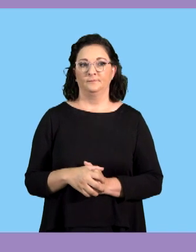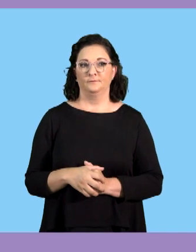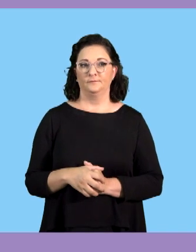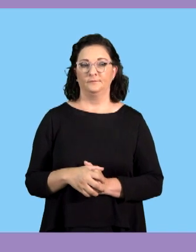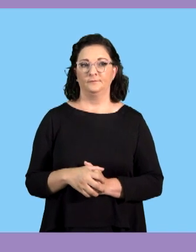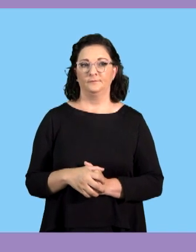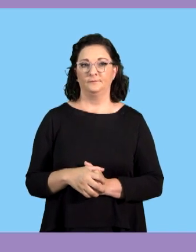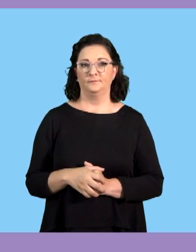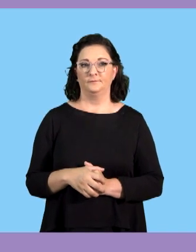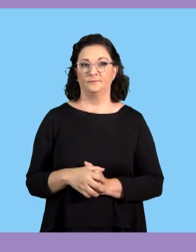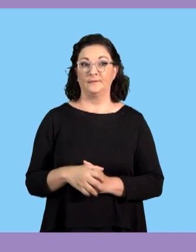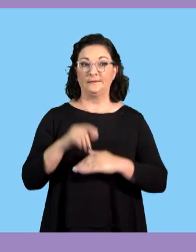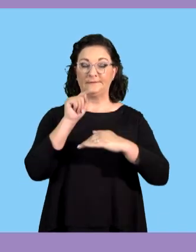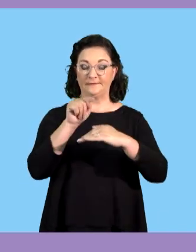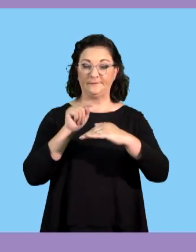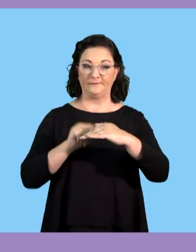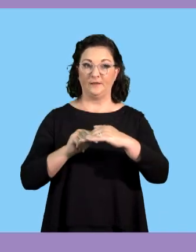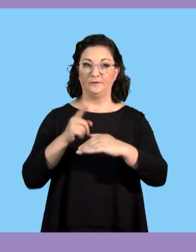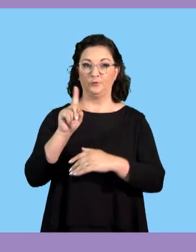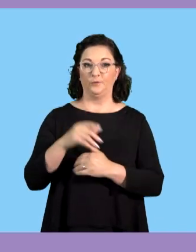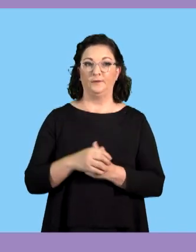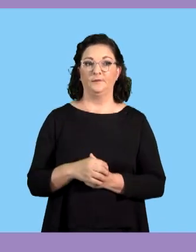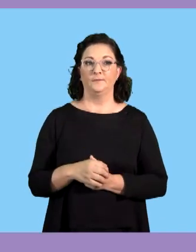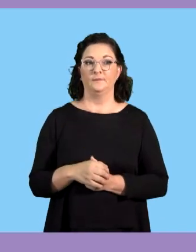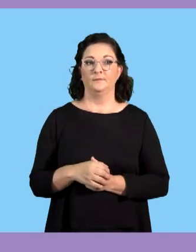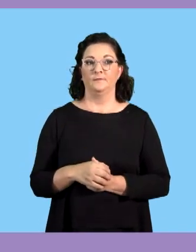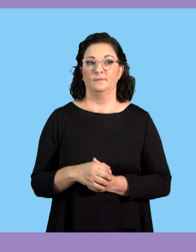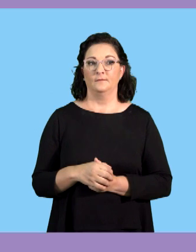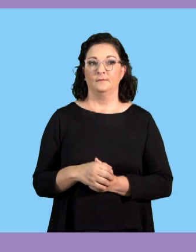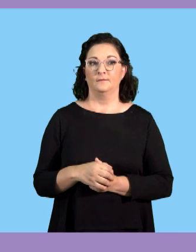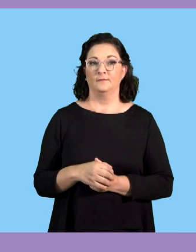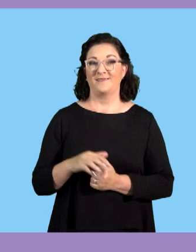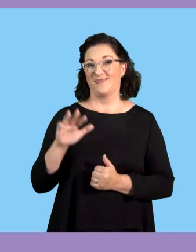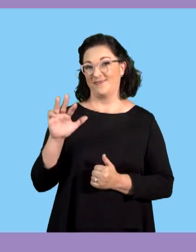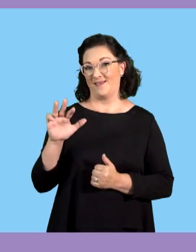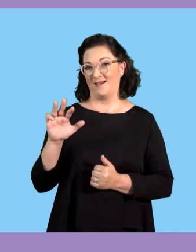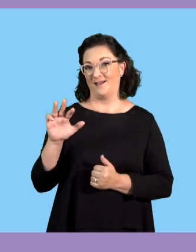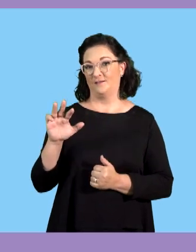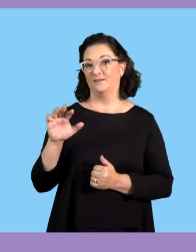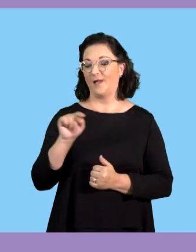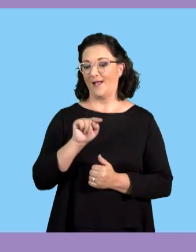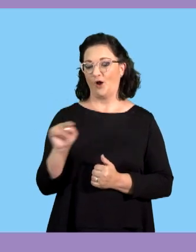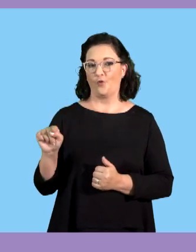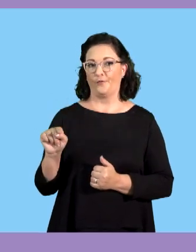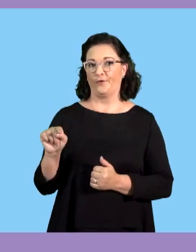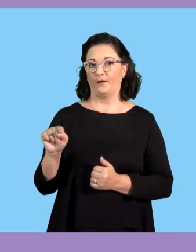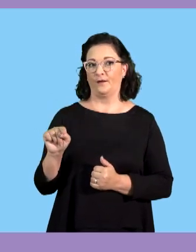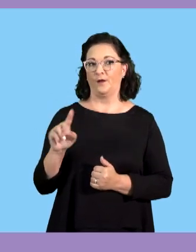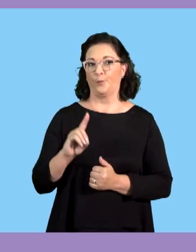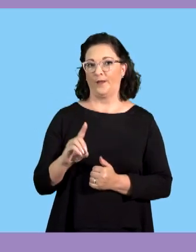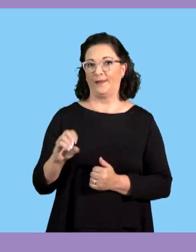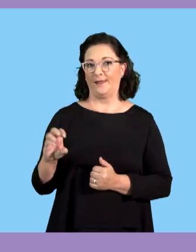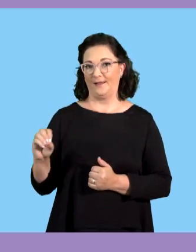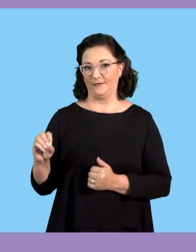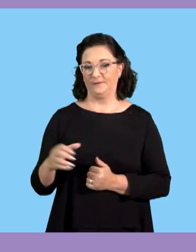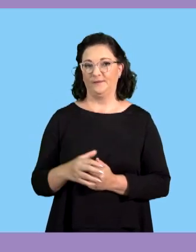of 100. We're dividing by, this one is actually 9 hundredths. So